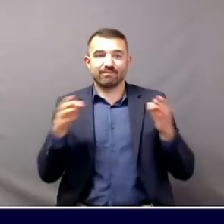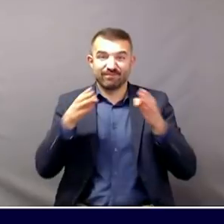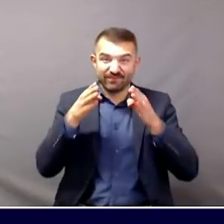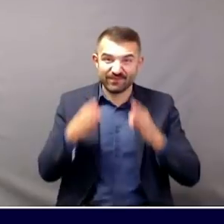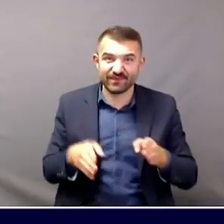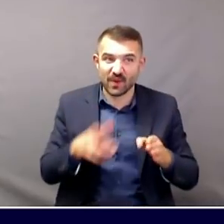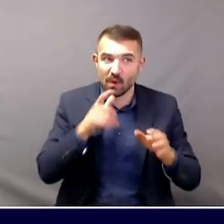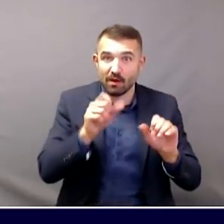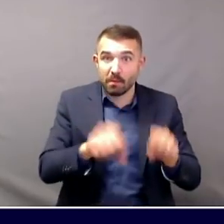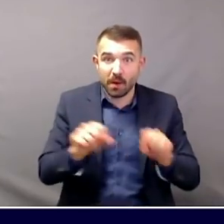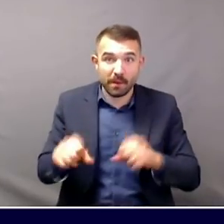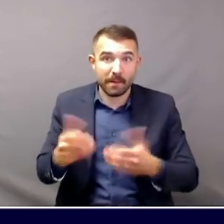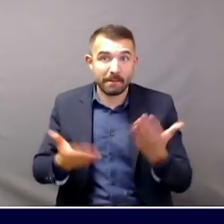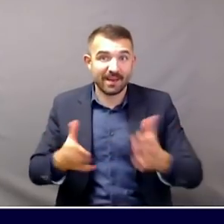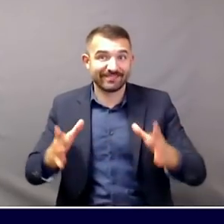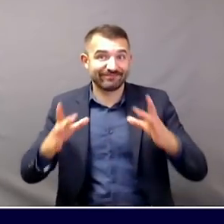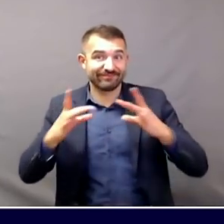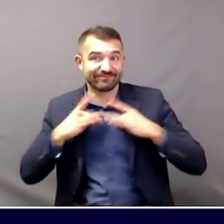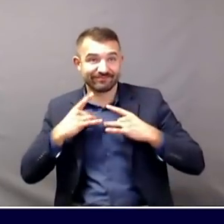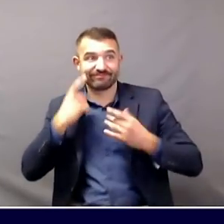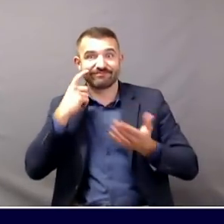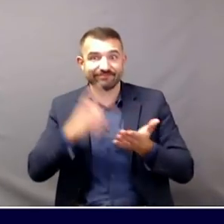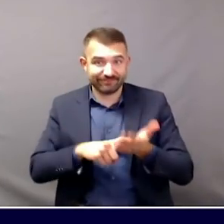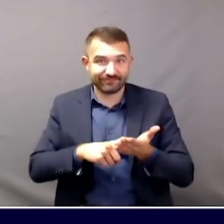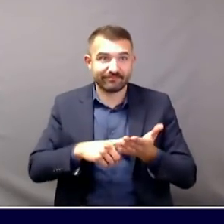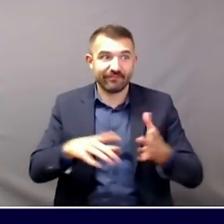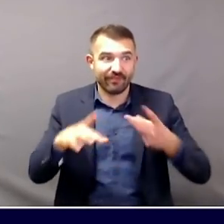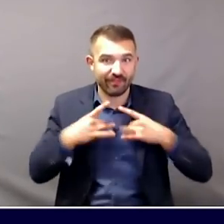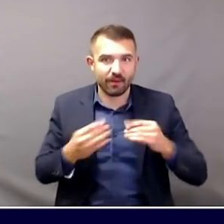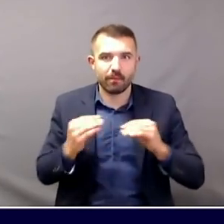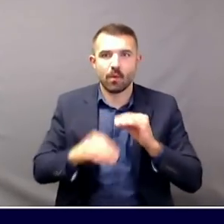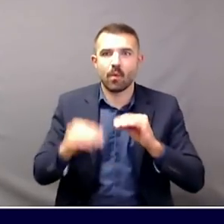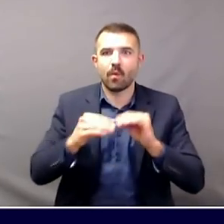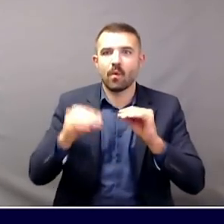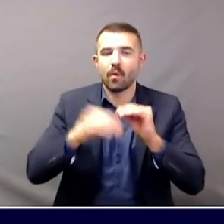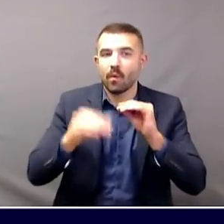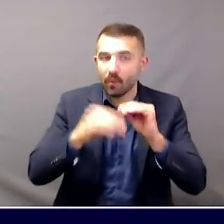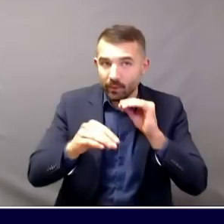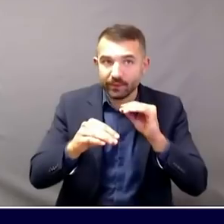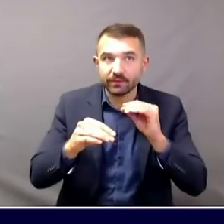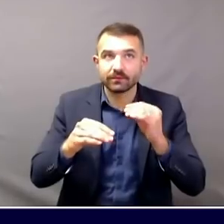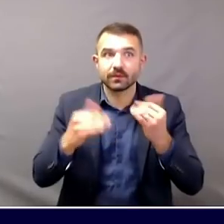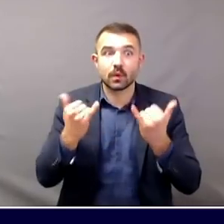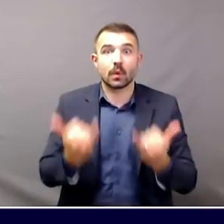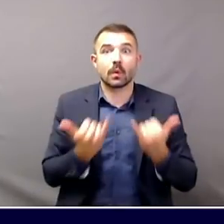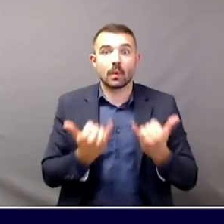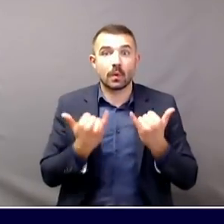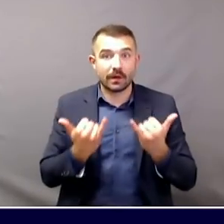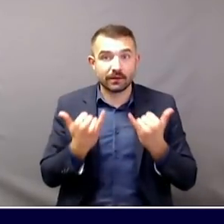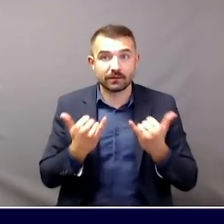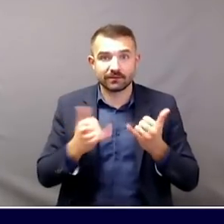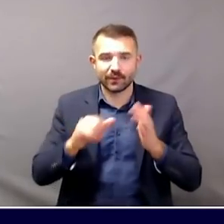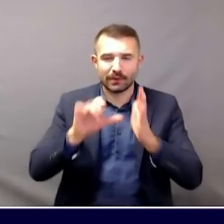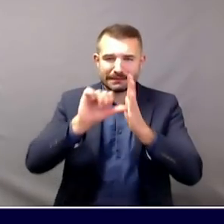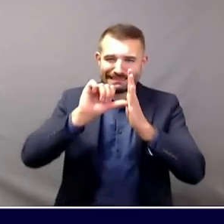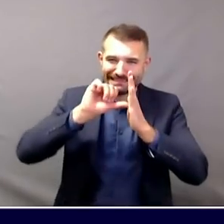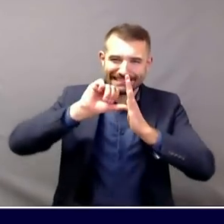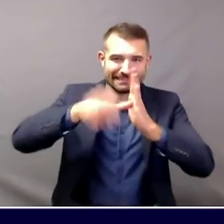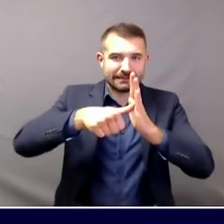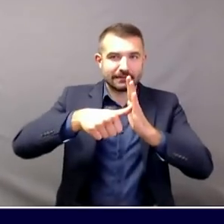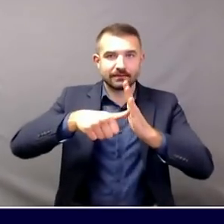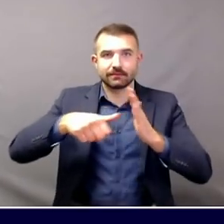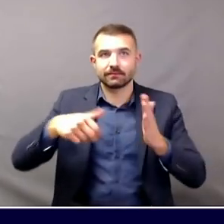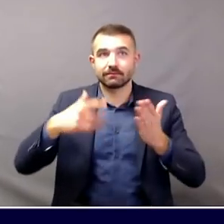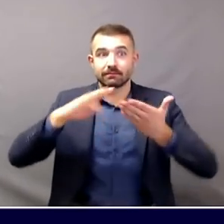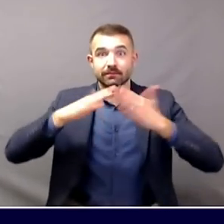is starting to be infected. And as a result of that, today's community transmission can turn into tomorrow's outbreaks. There is so much